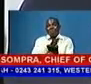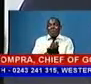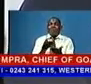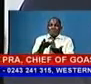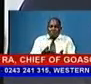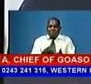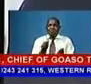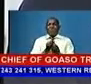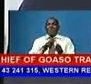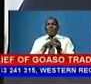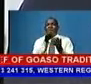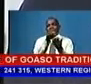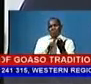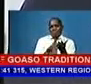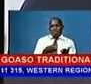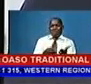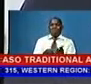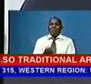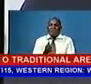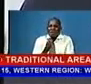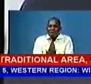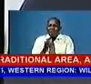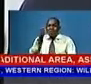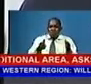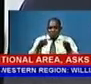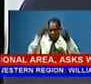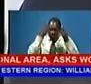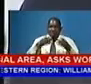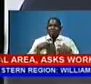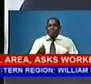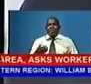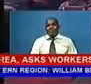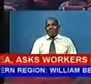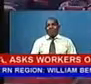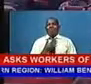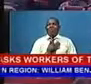with the exhibit numbers. This is in the interest of justice.